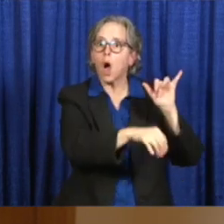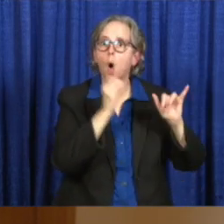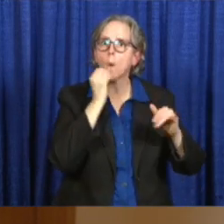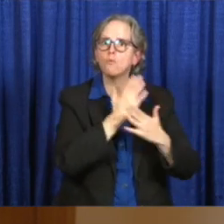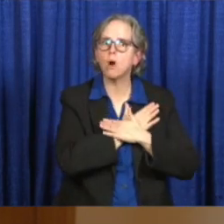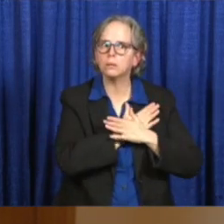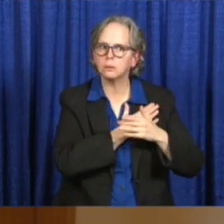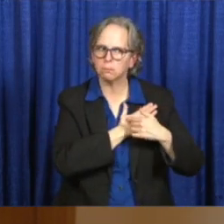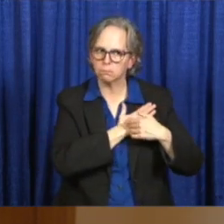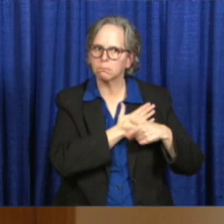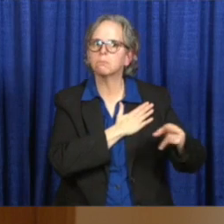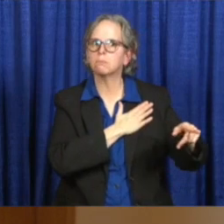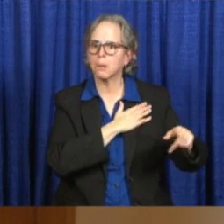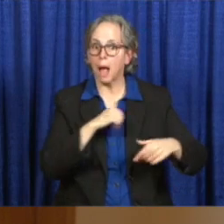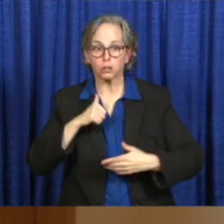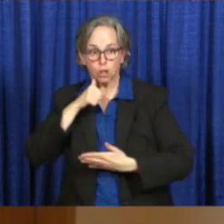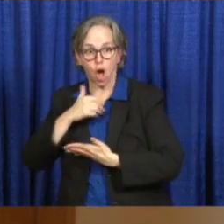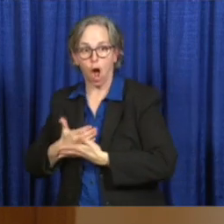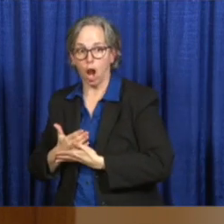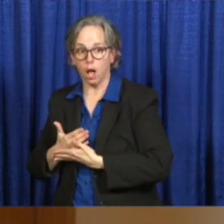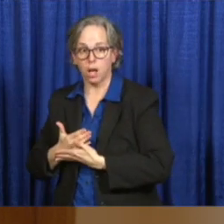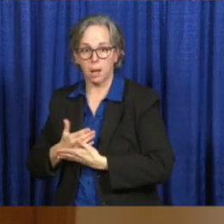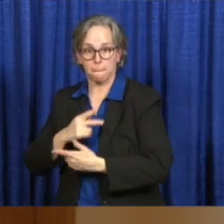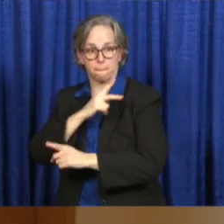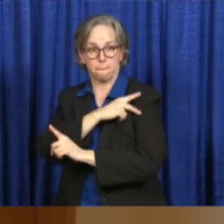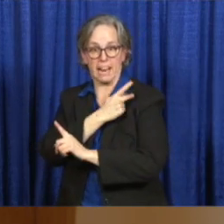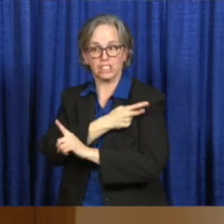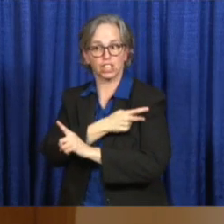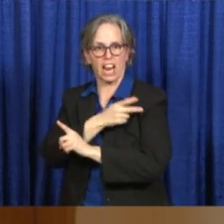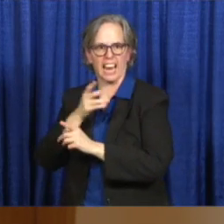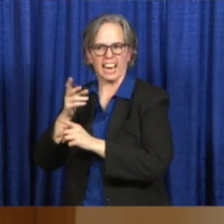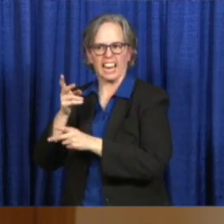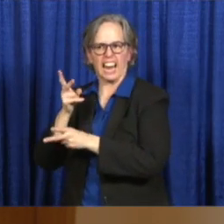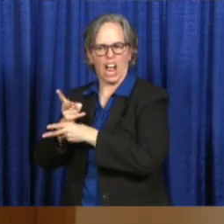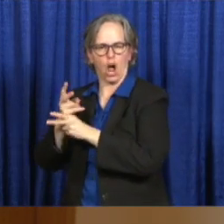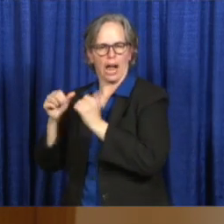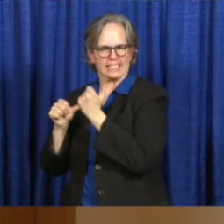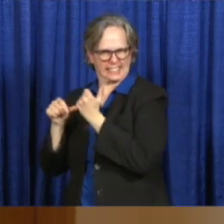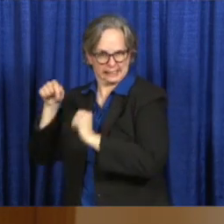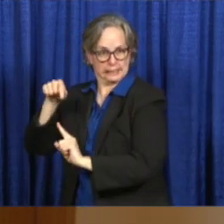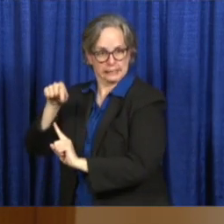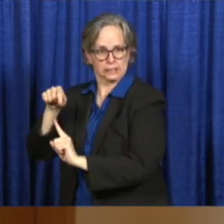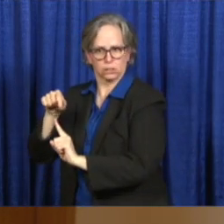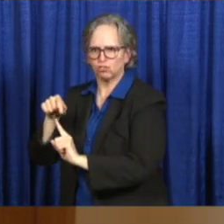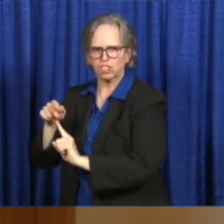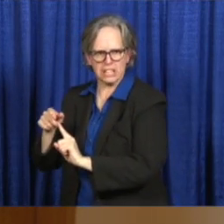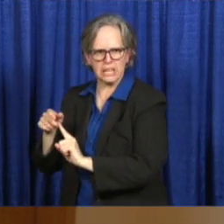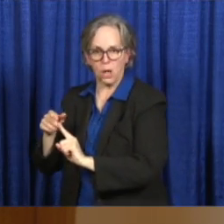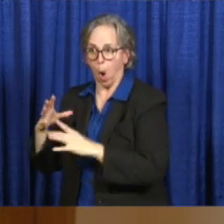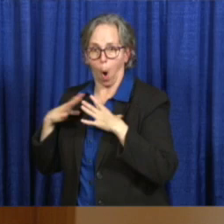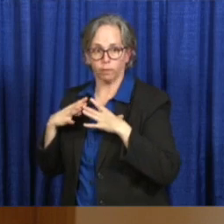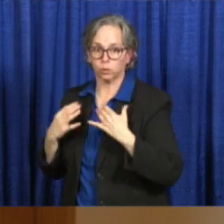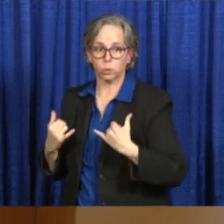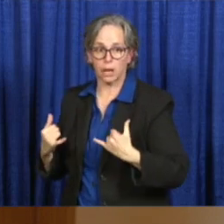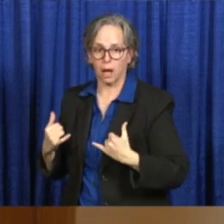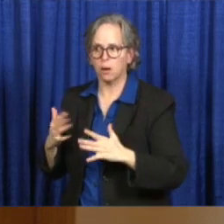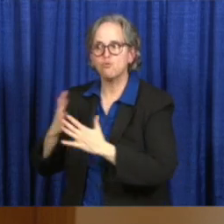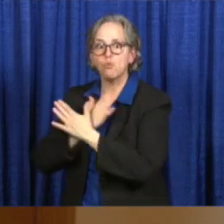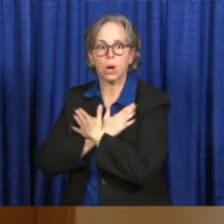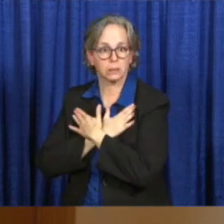assistant at Ohio Health, and she's off today and she's resting up because she knows she might be working